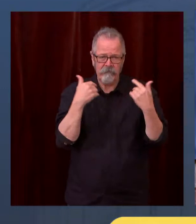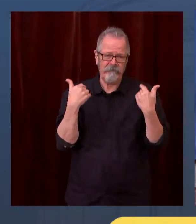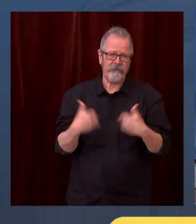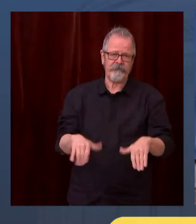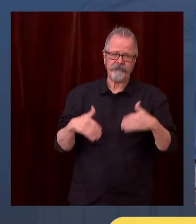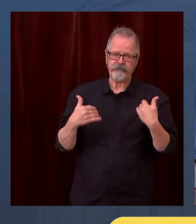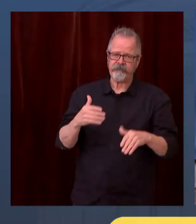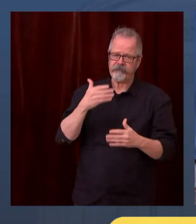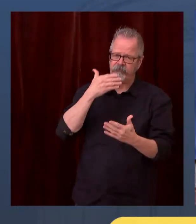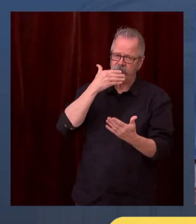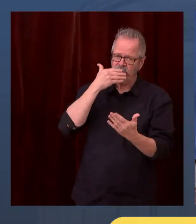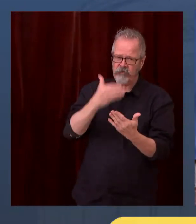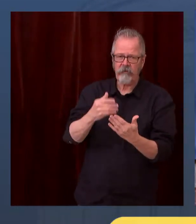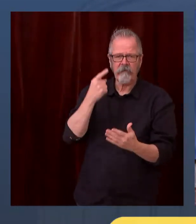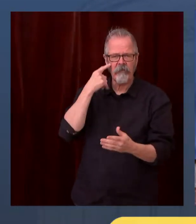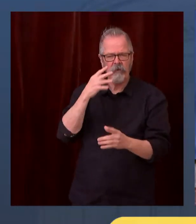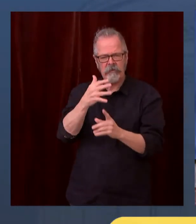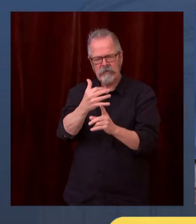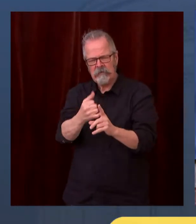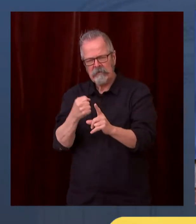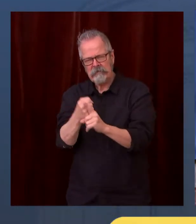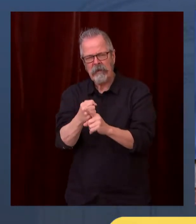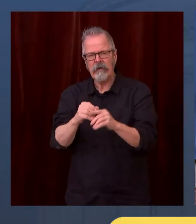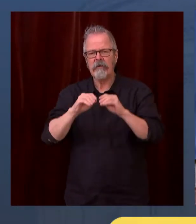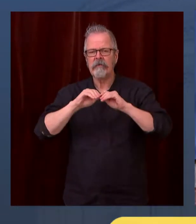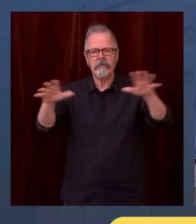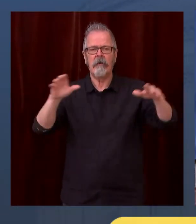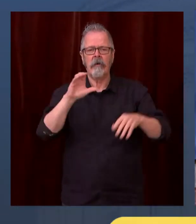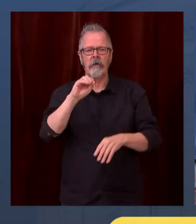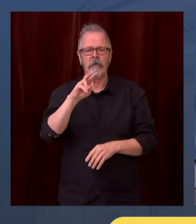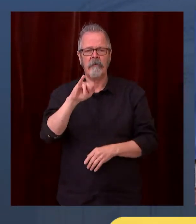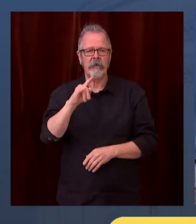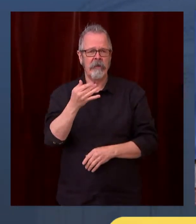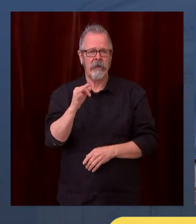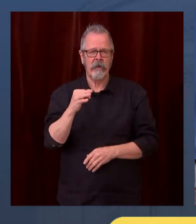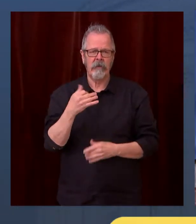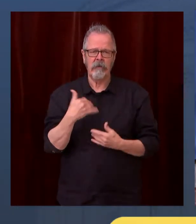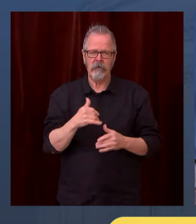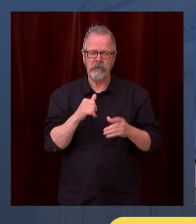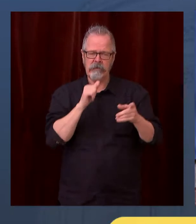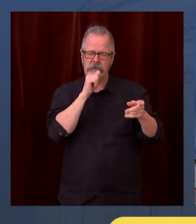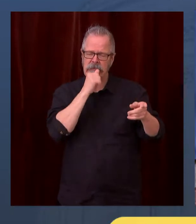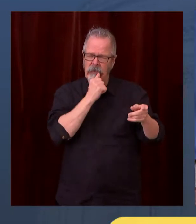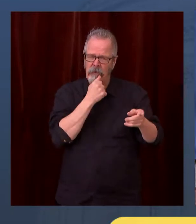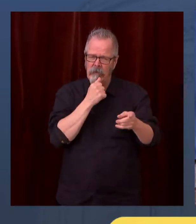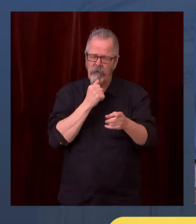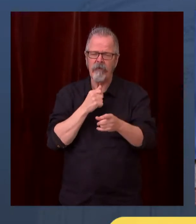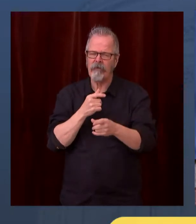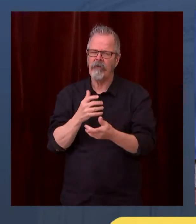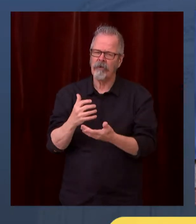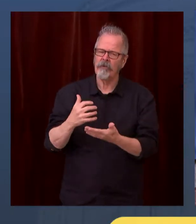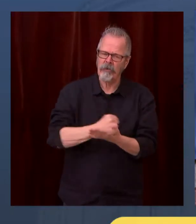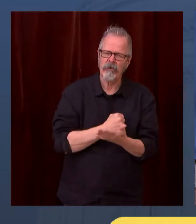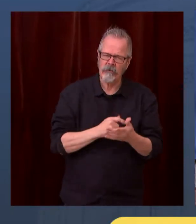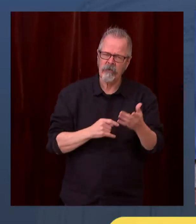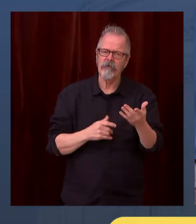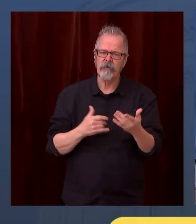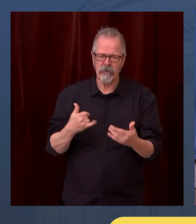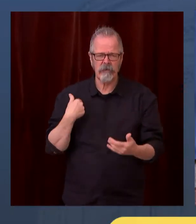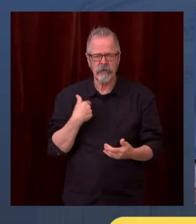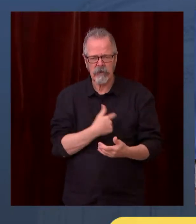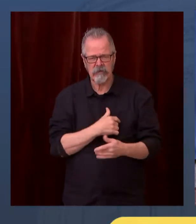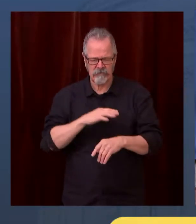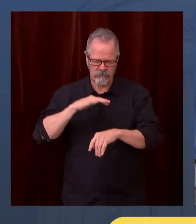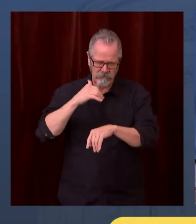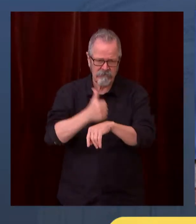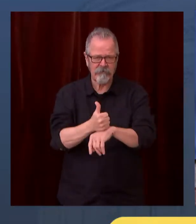heavily. Our Hispanic population has suffered greatly disproportionately, so getting more vaccines